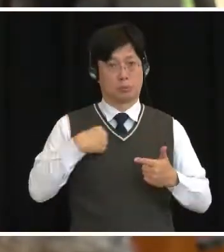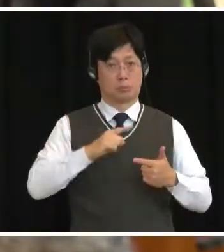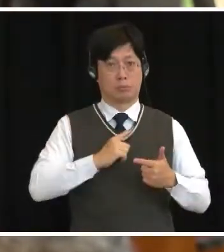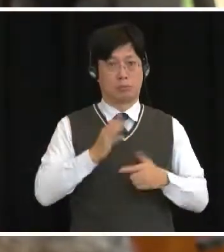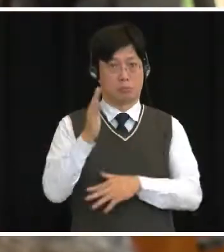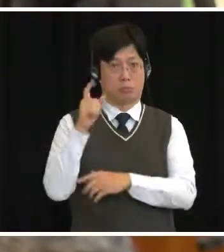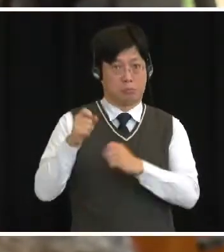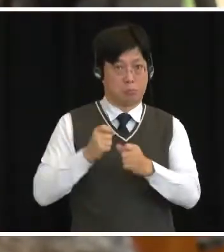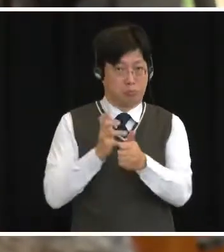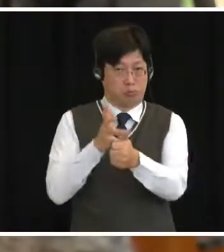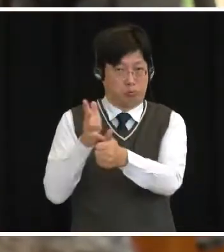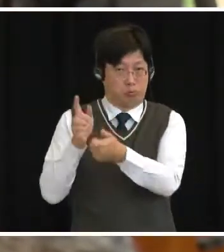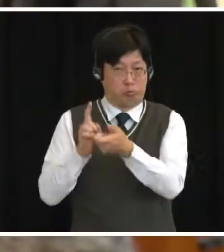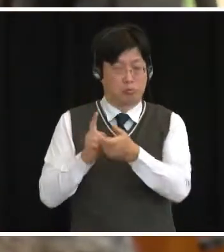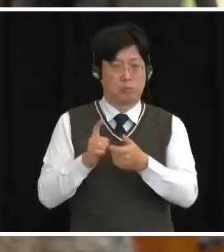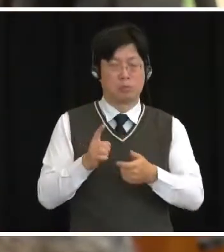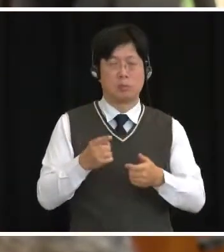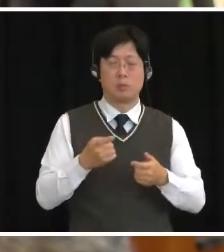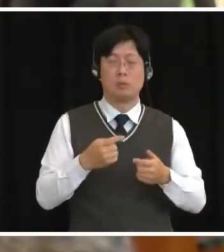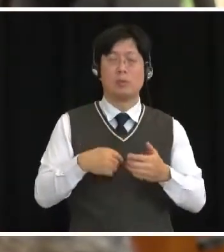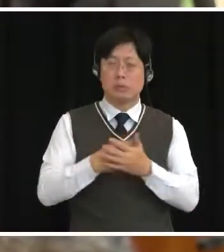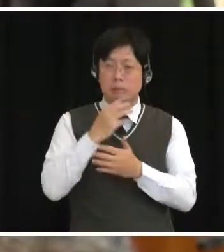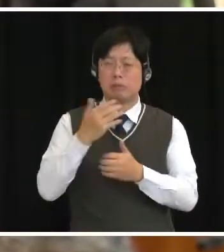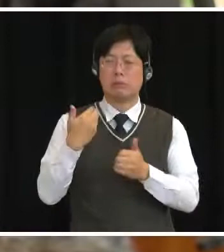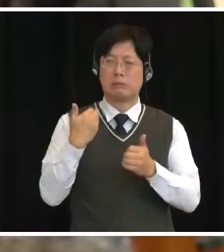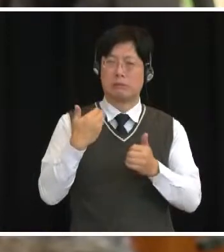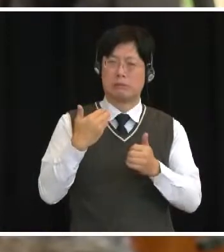same preferences.